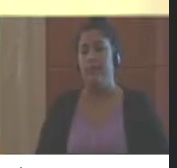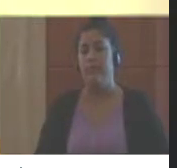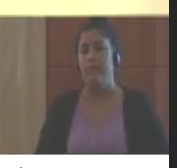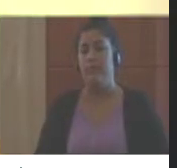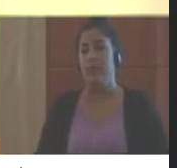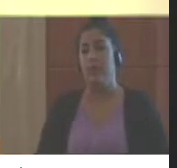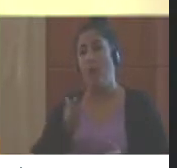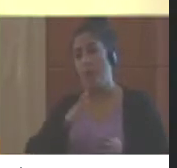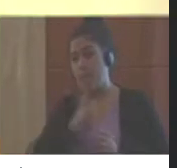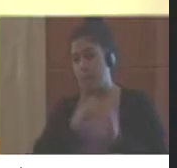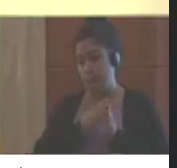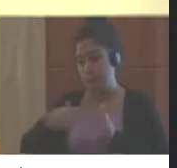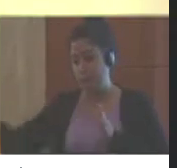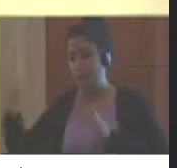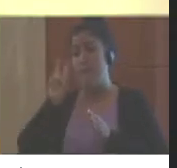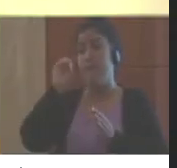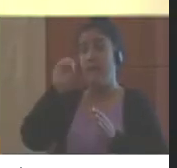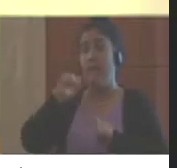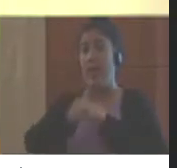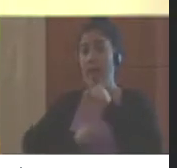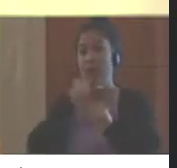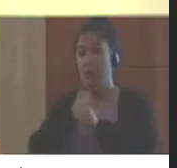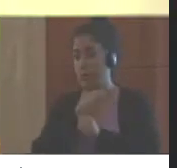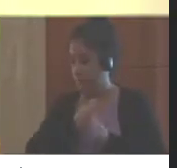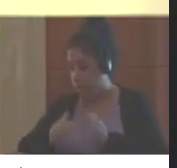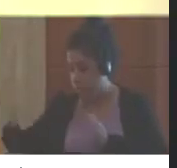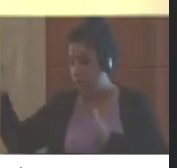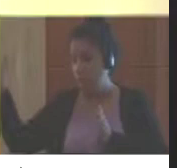that in these 20 years